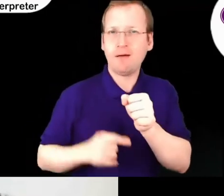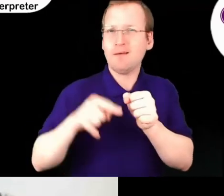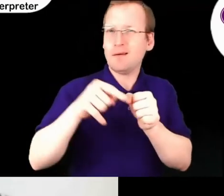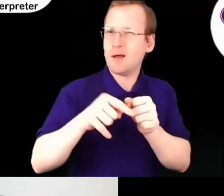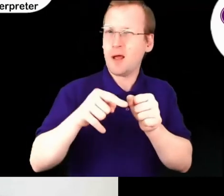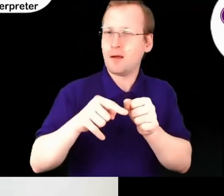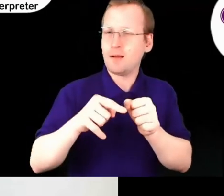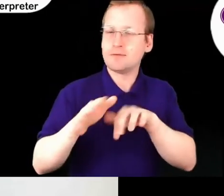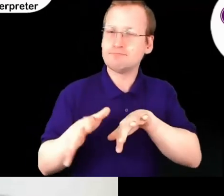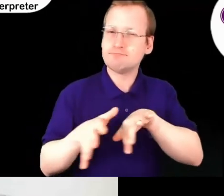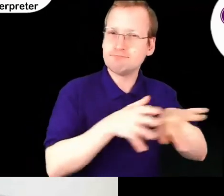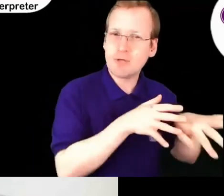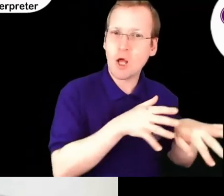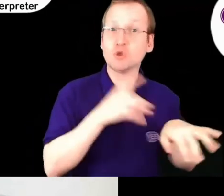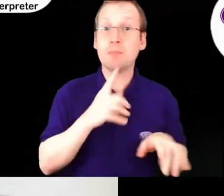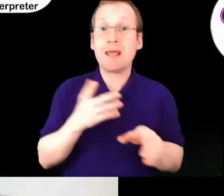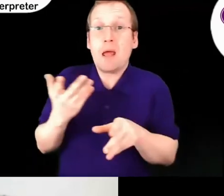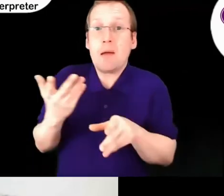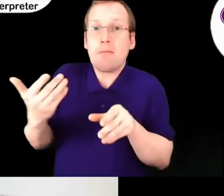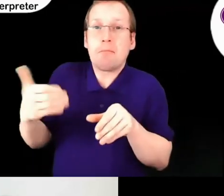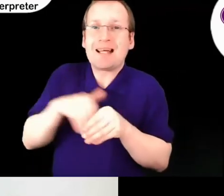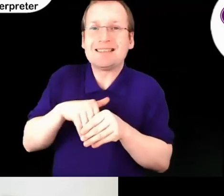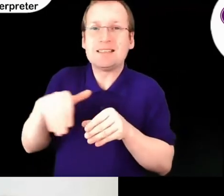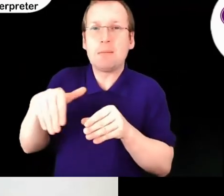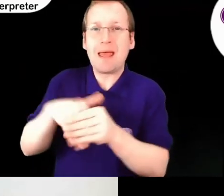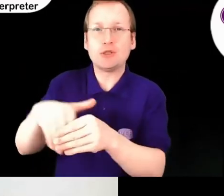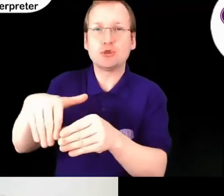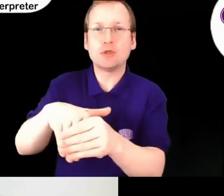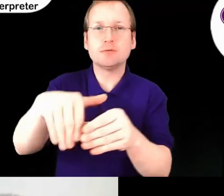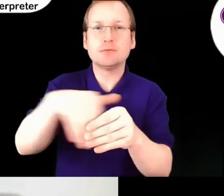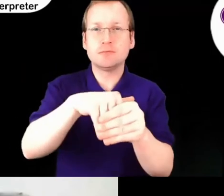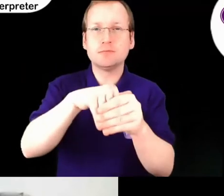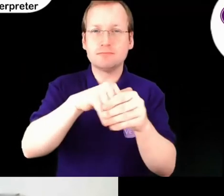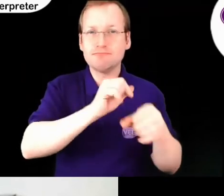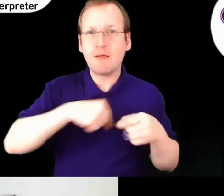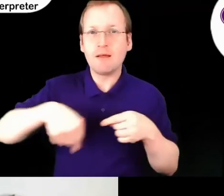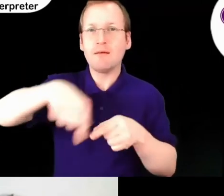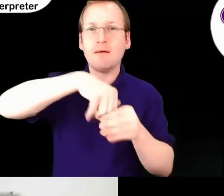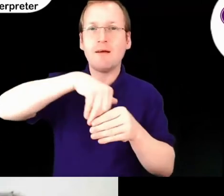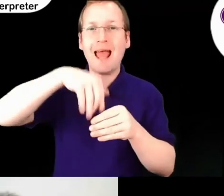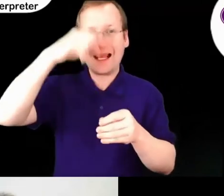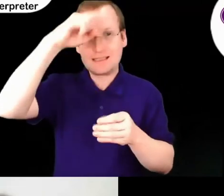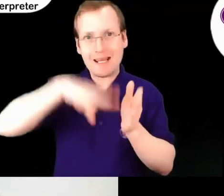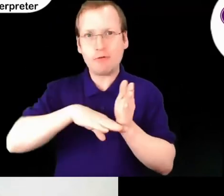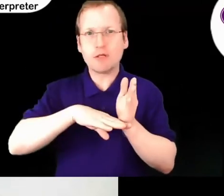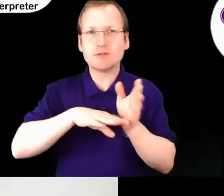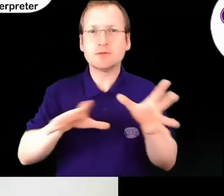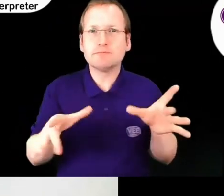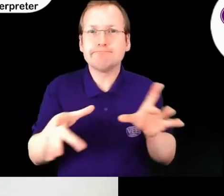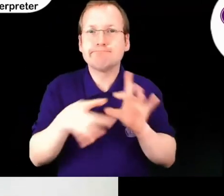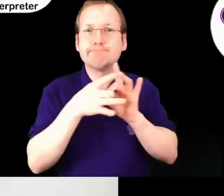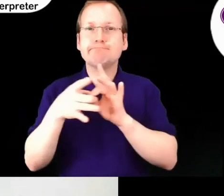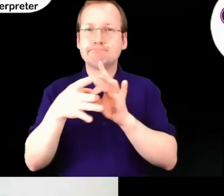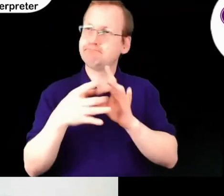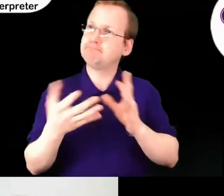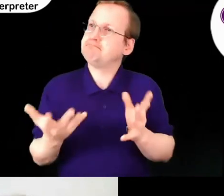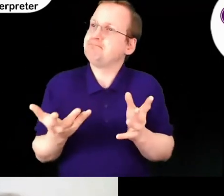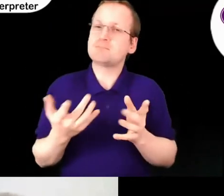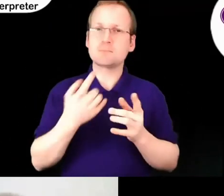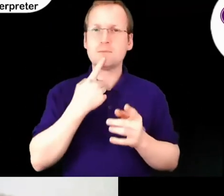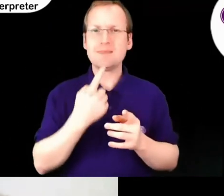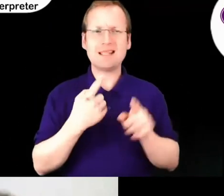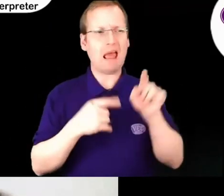what should be a participative right or experience to a performance, right? And we kind of assess how